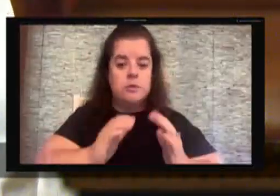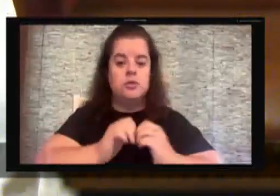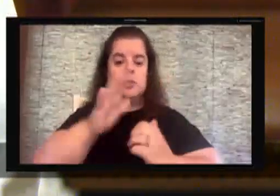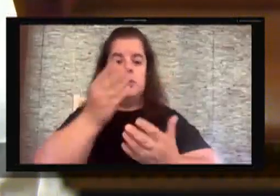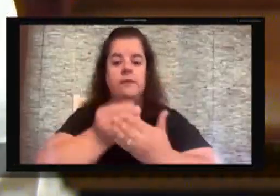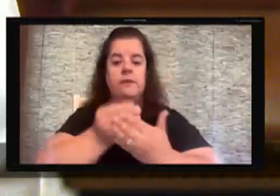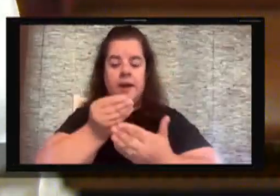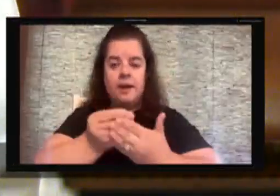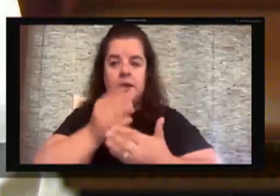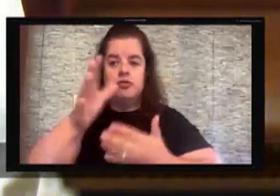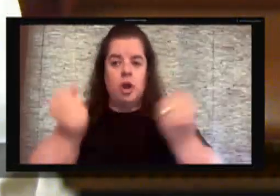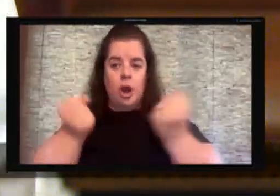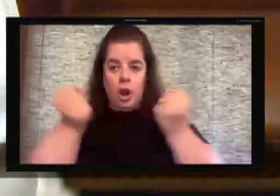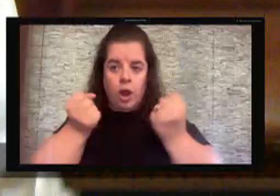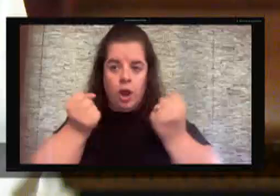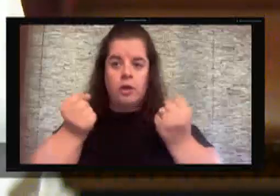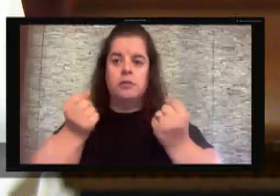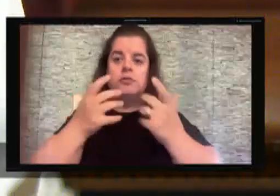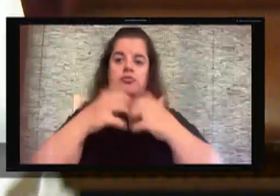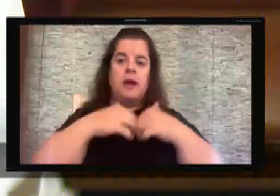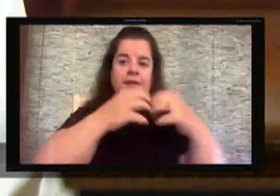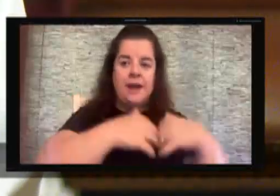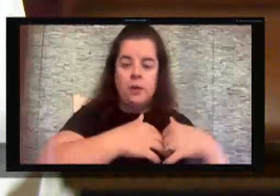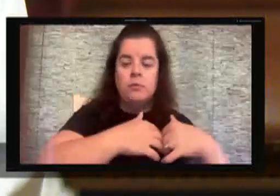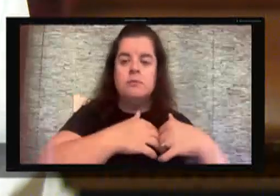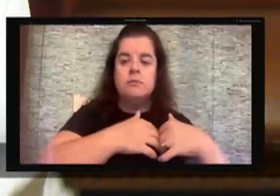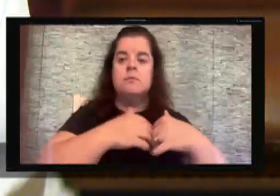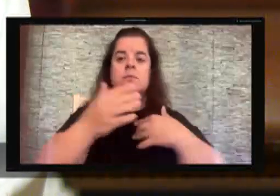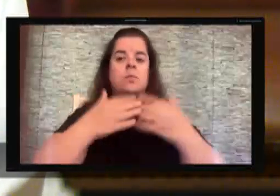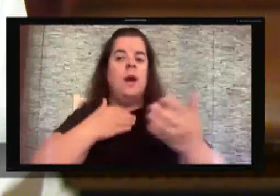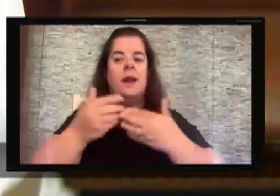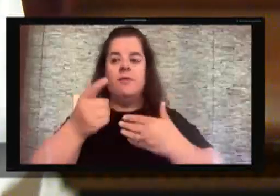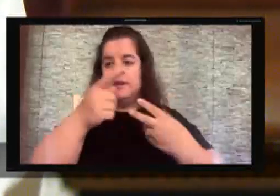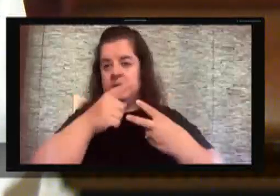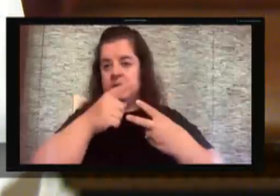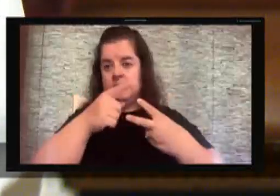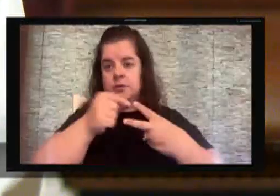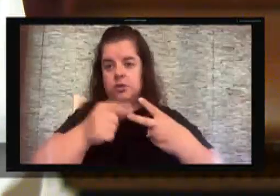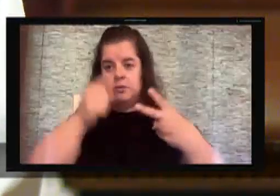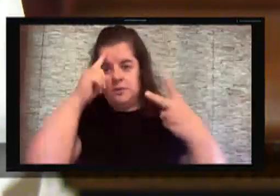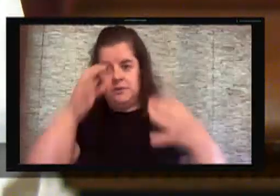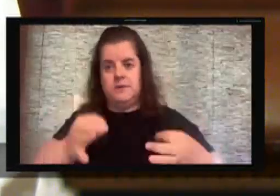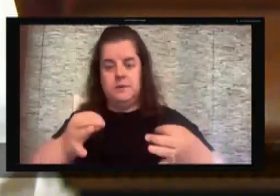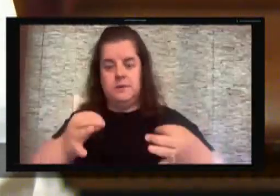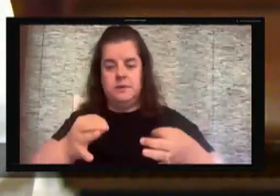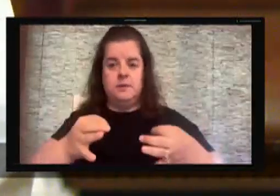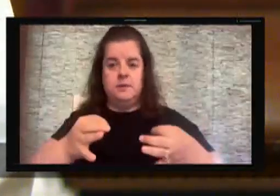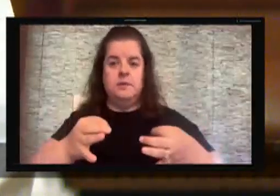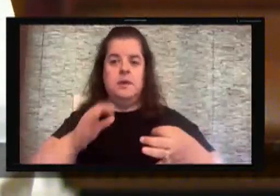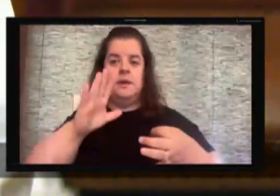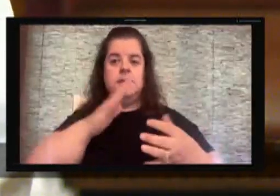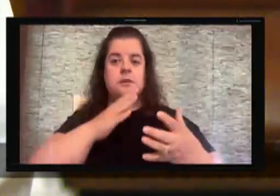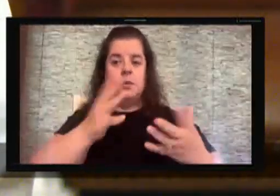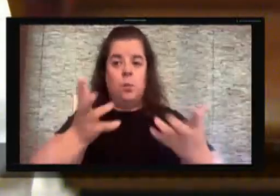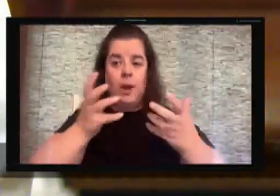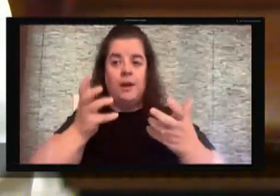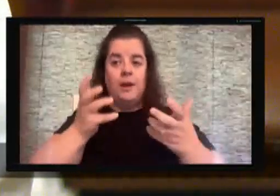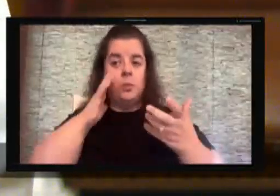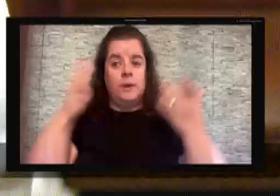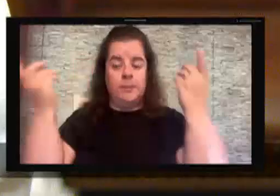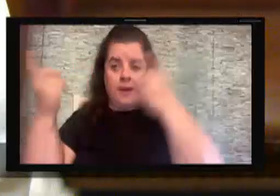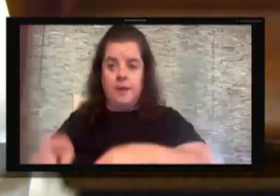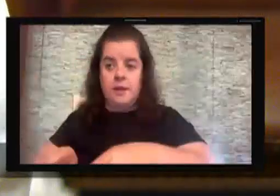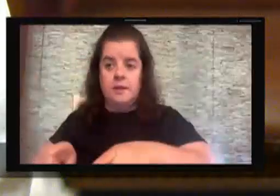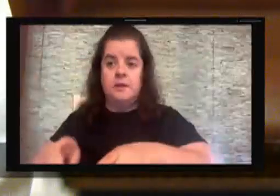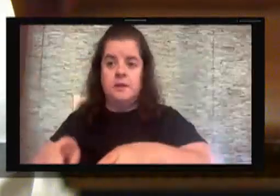car, breakdown, whatever he chooses to do, however he chooses to do it. His will be done on this earth